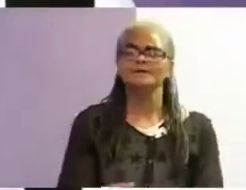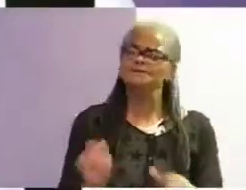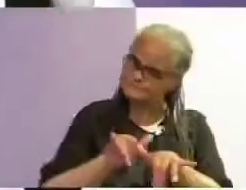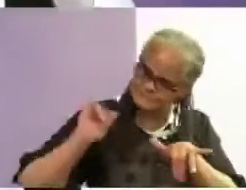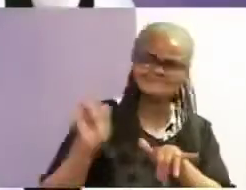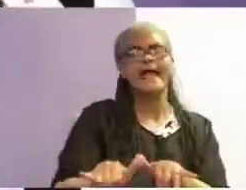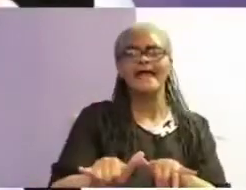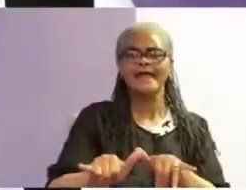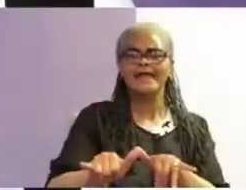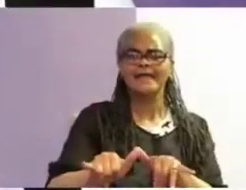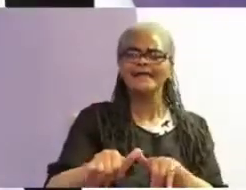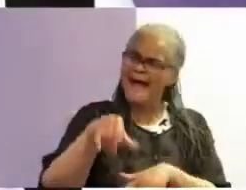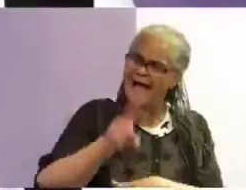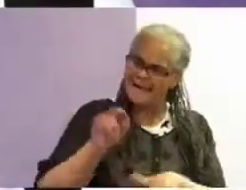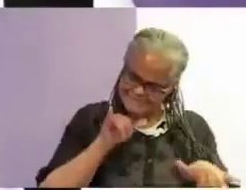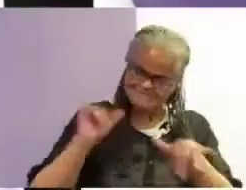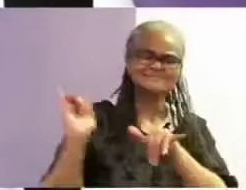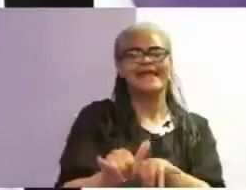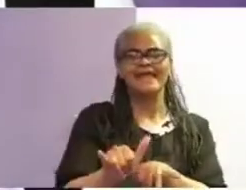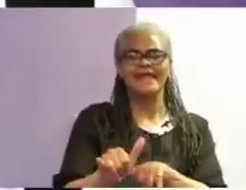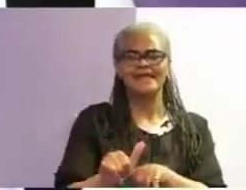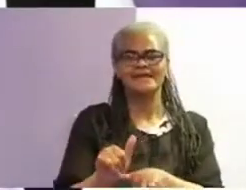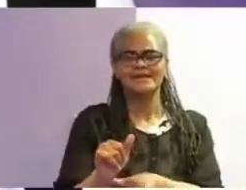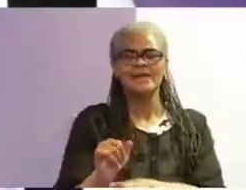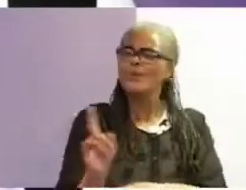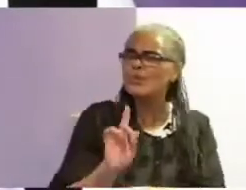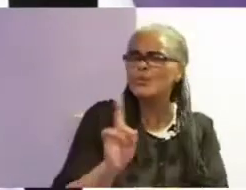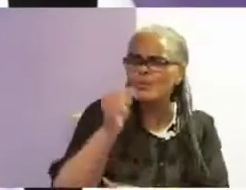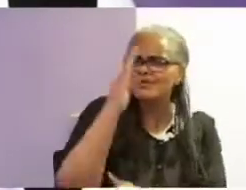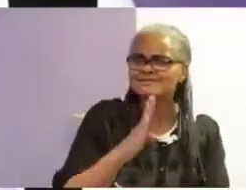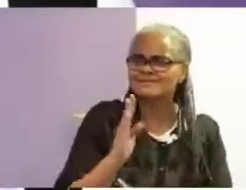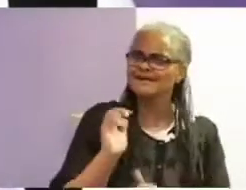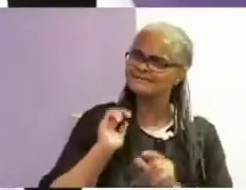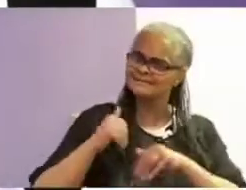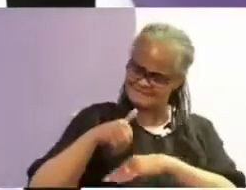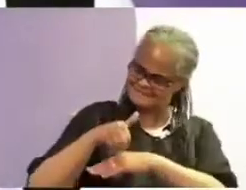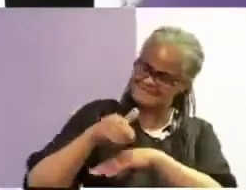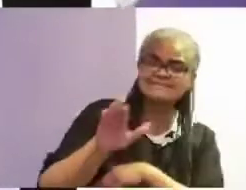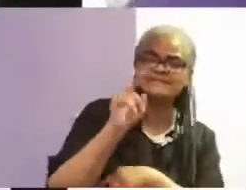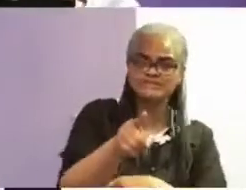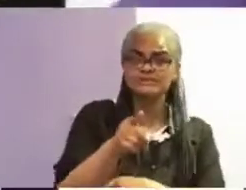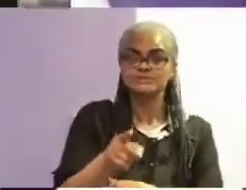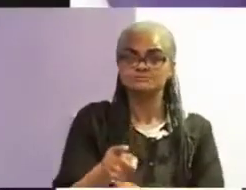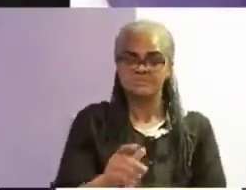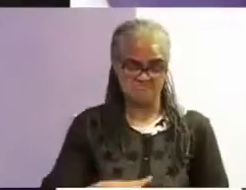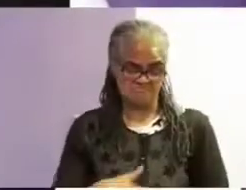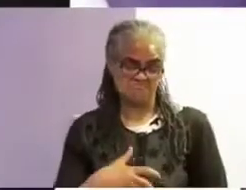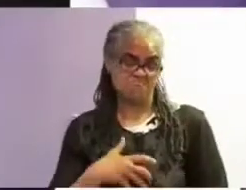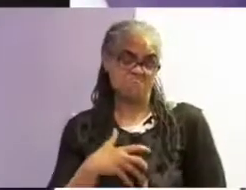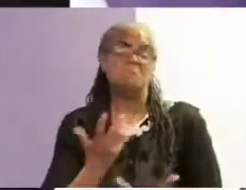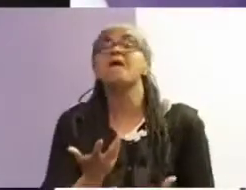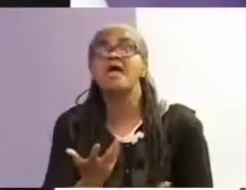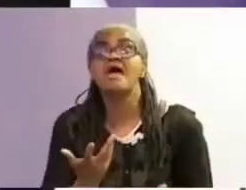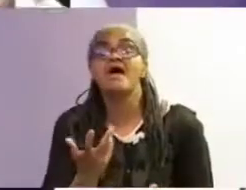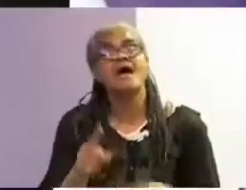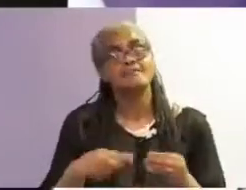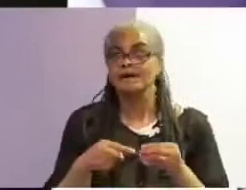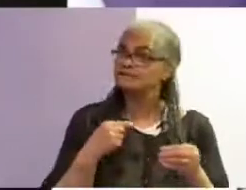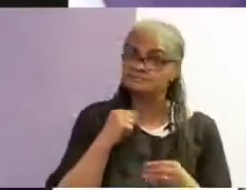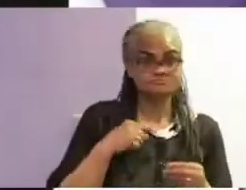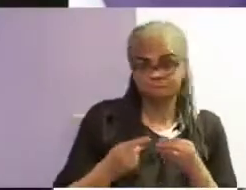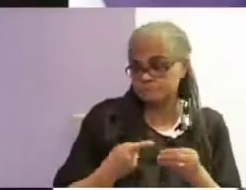You got to stay where God sent you. Just because you got mad about something, you got to